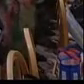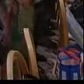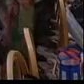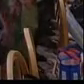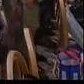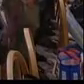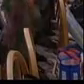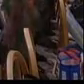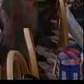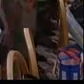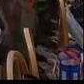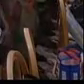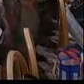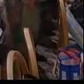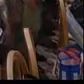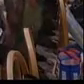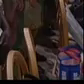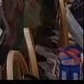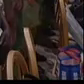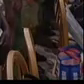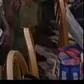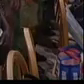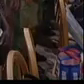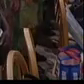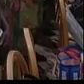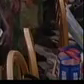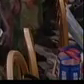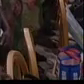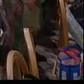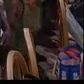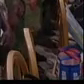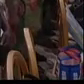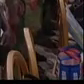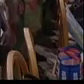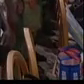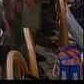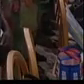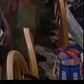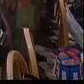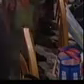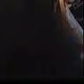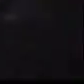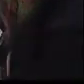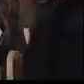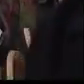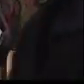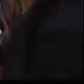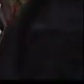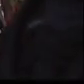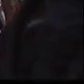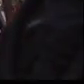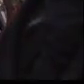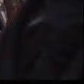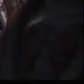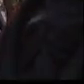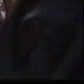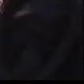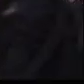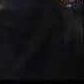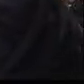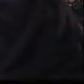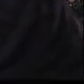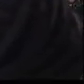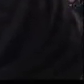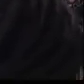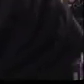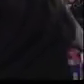register among those that were reckoned by genealogy, but it was not found. Therefore were they as polluted, put